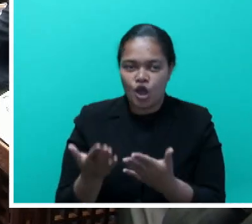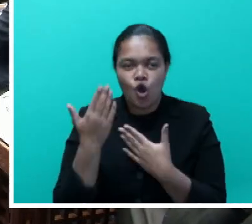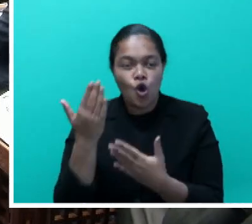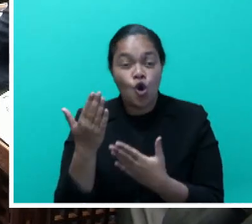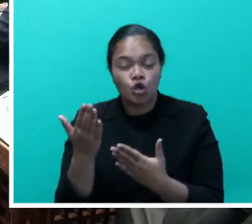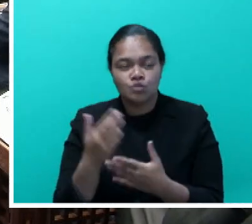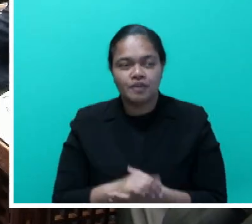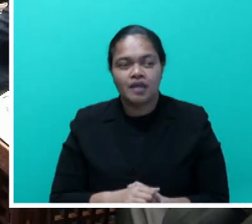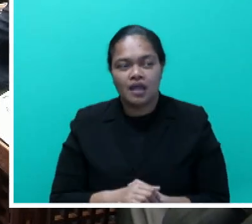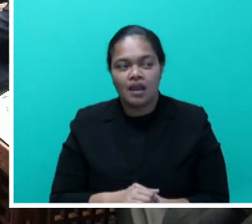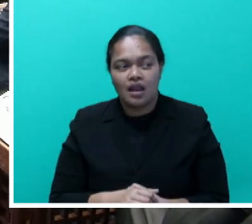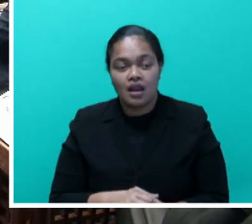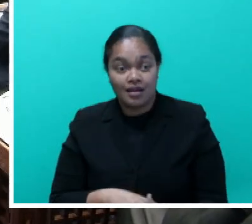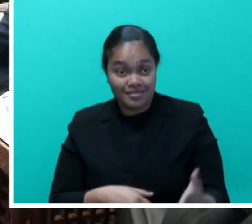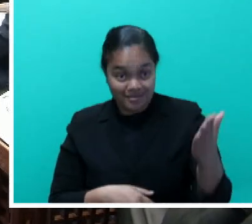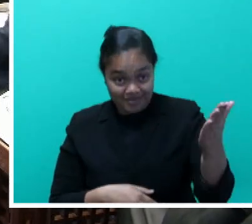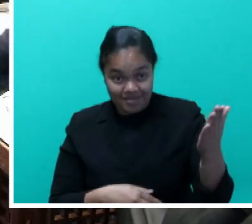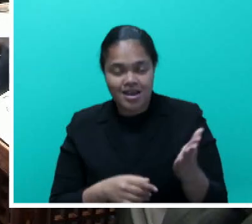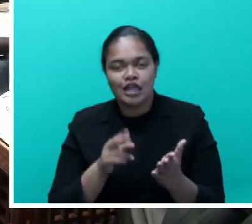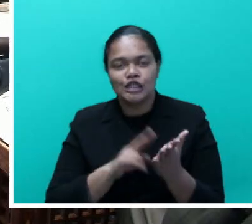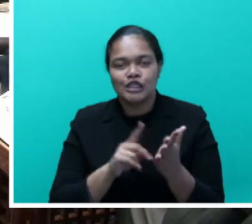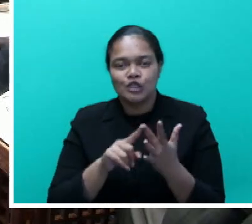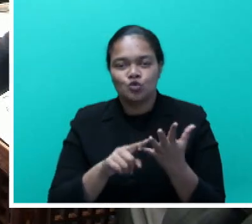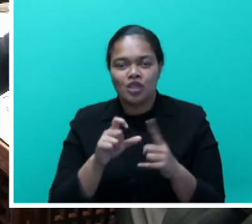Honorable Nyundamu for the question.